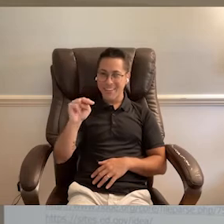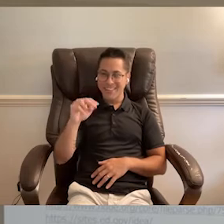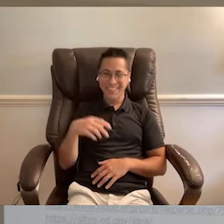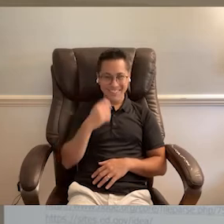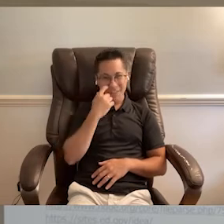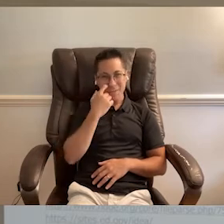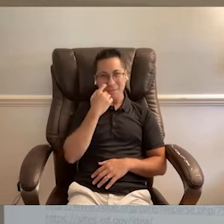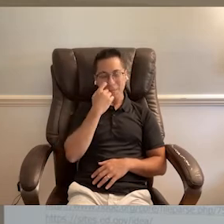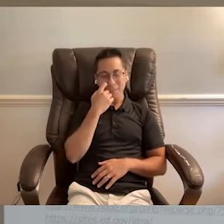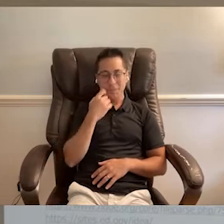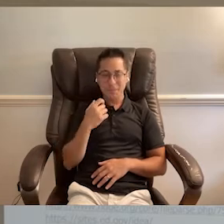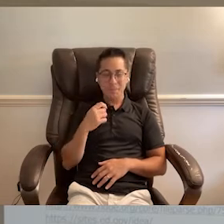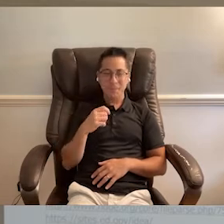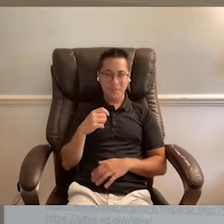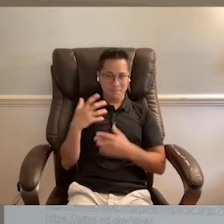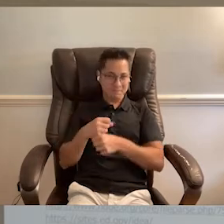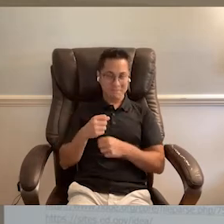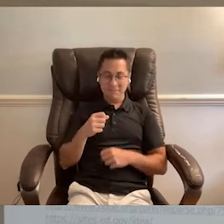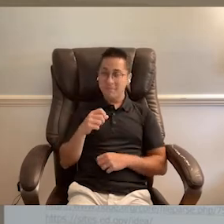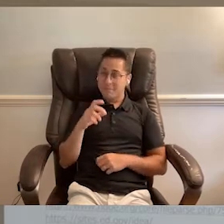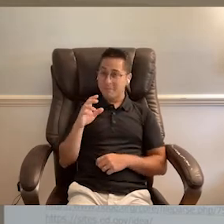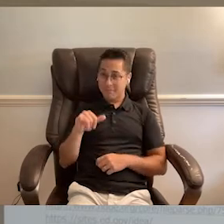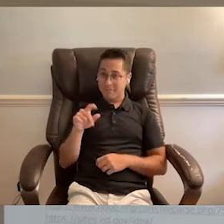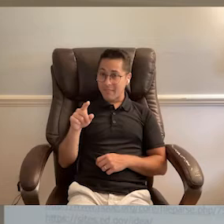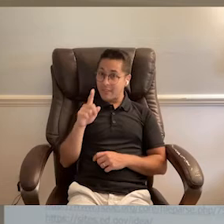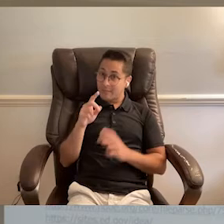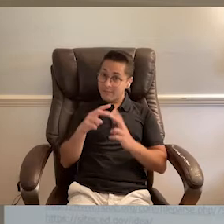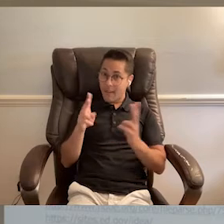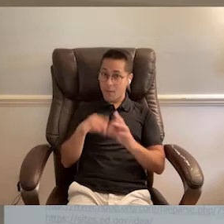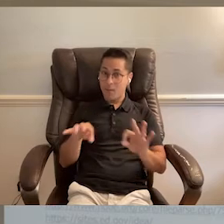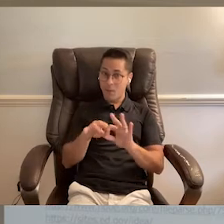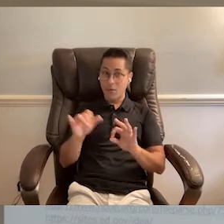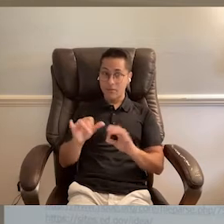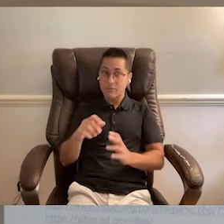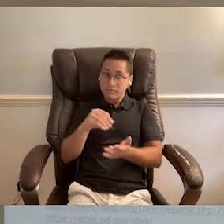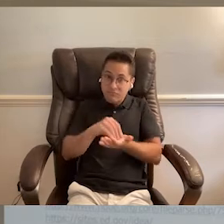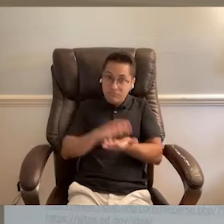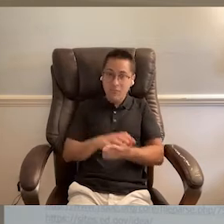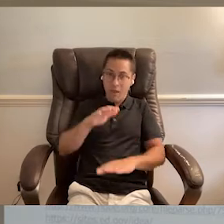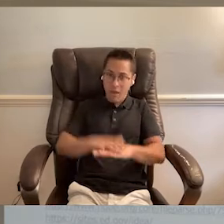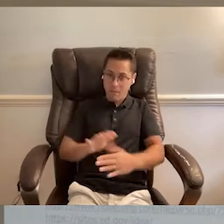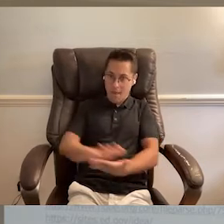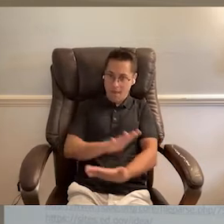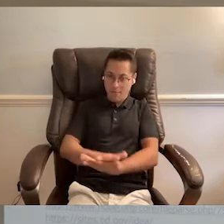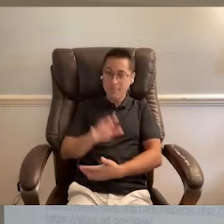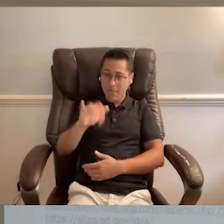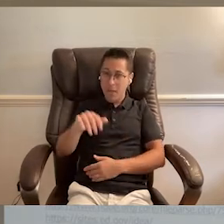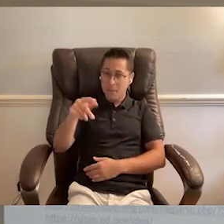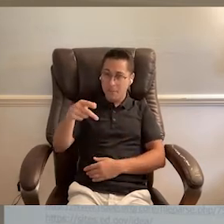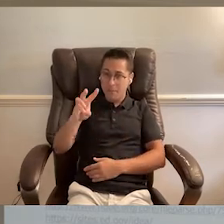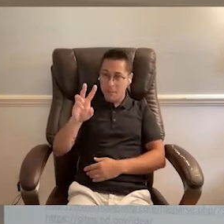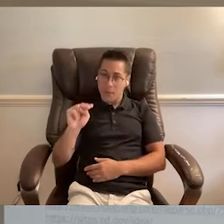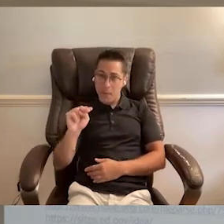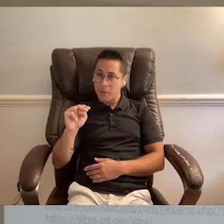So that's also a very important thing, getting it on paper, because that PWN tells you not only what